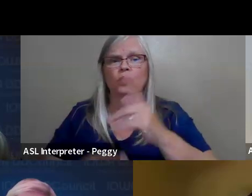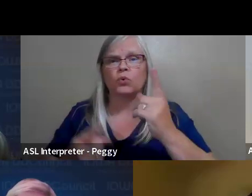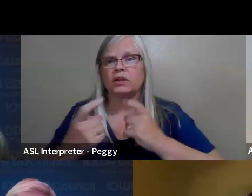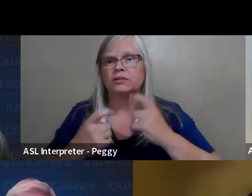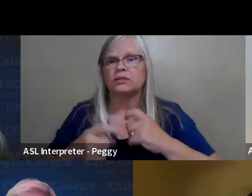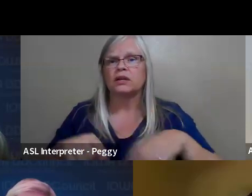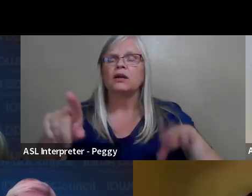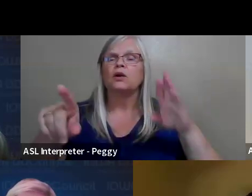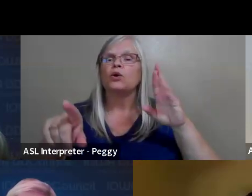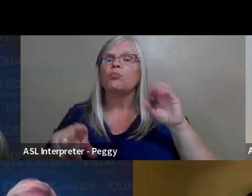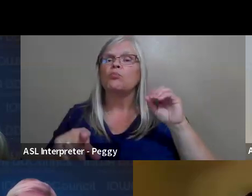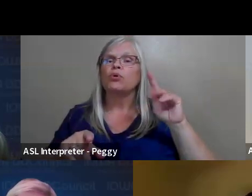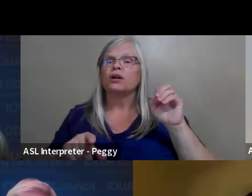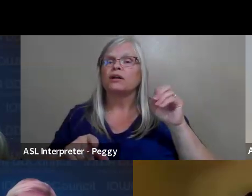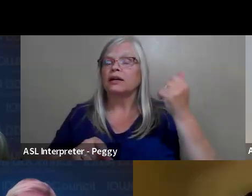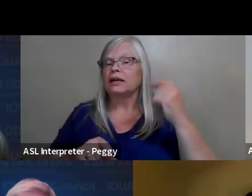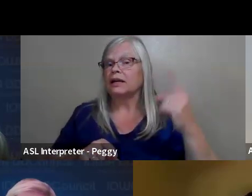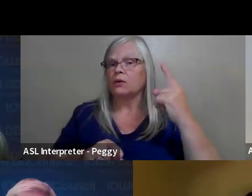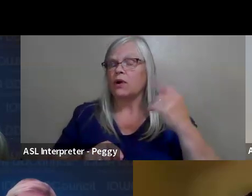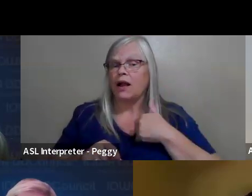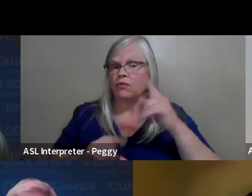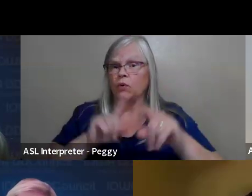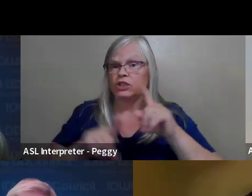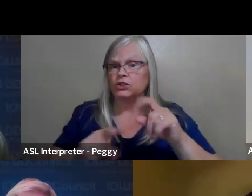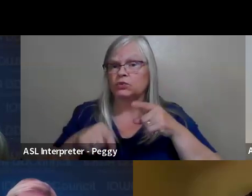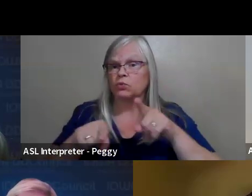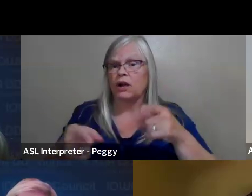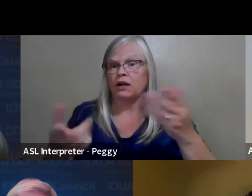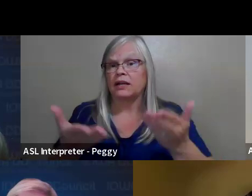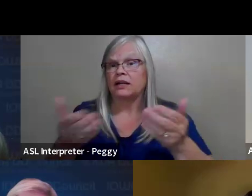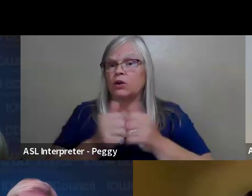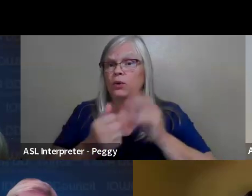Anyone have any questions for Erin while she's with us today?